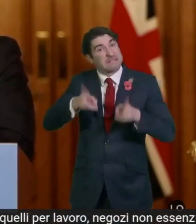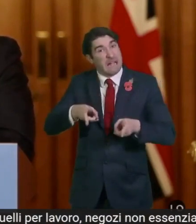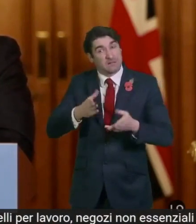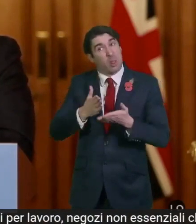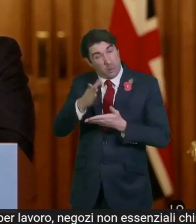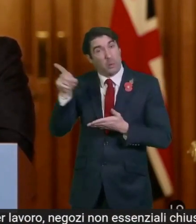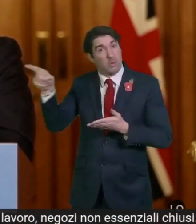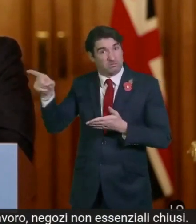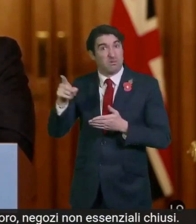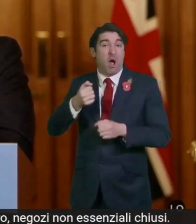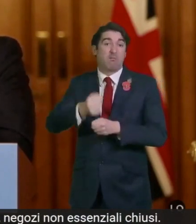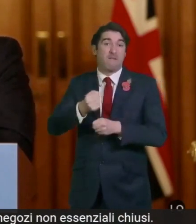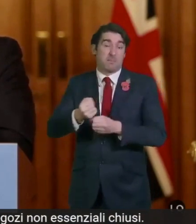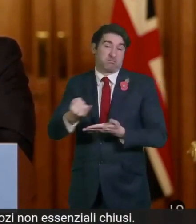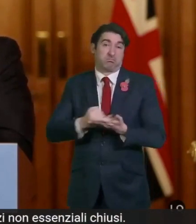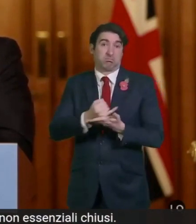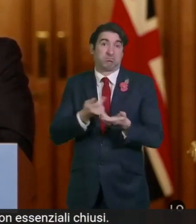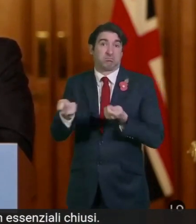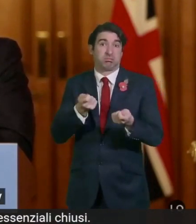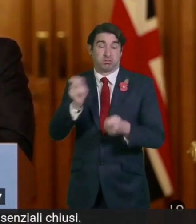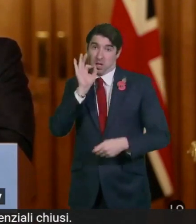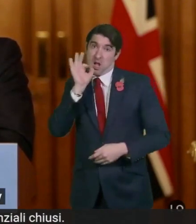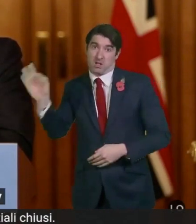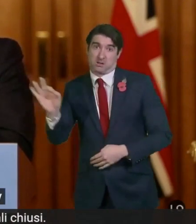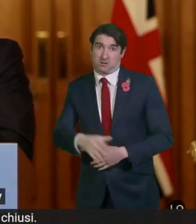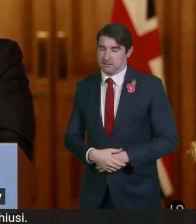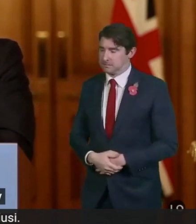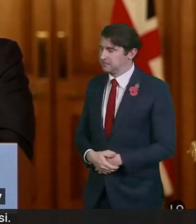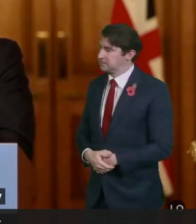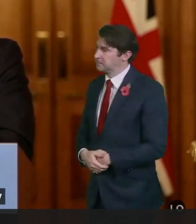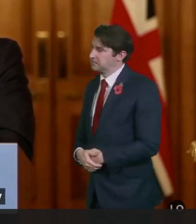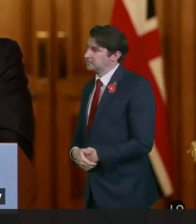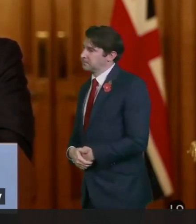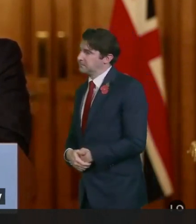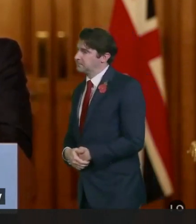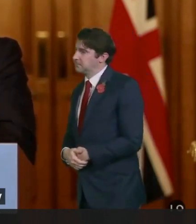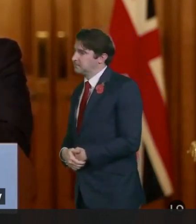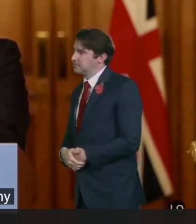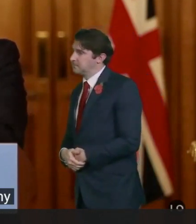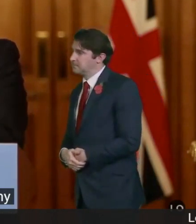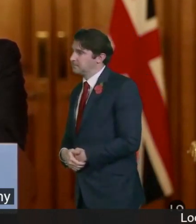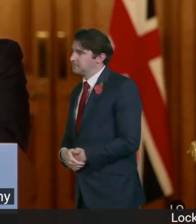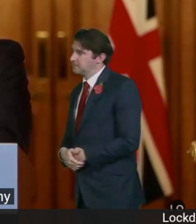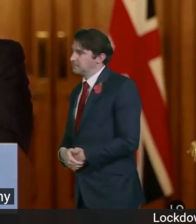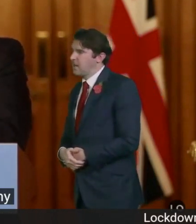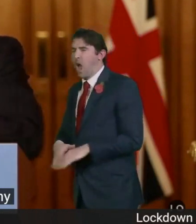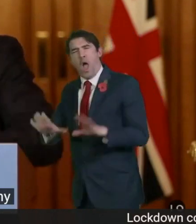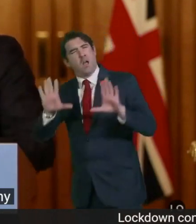a constant struggle and a balance that any government has to make